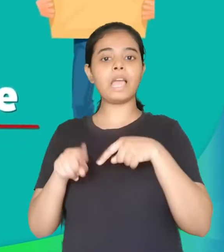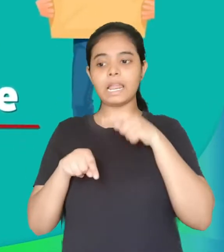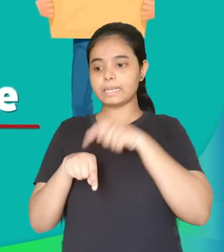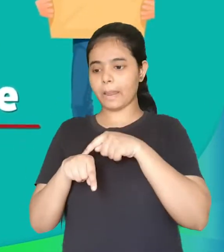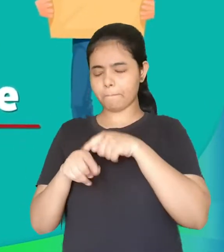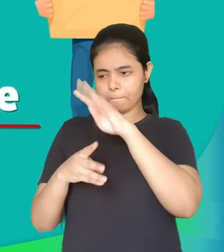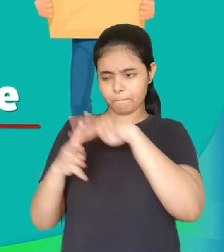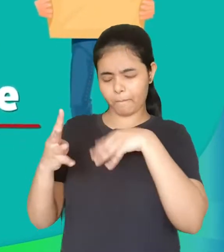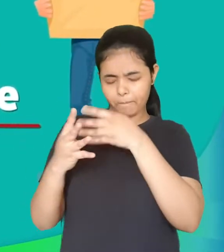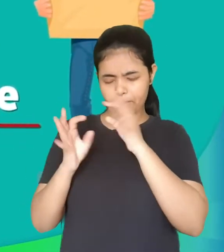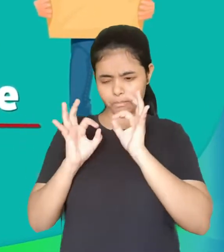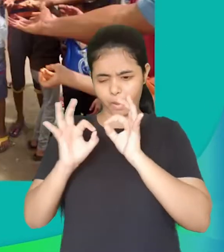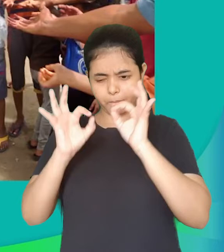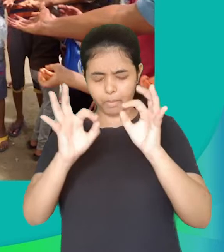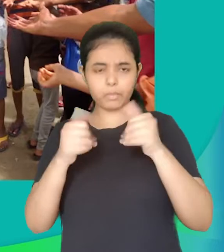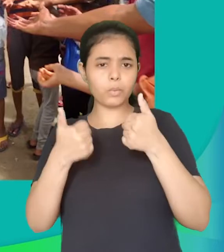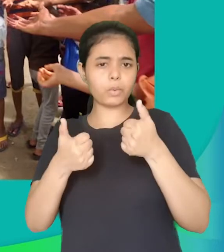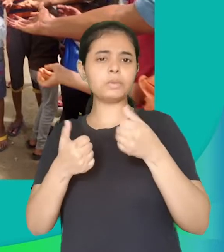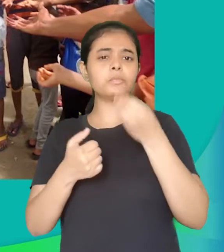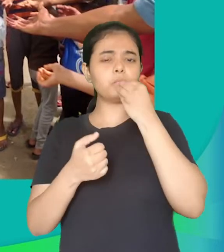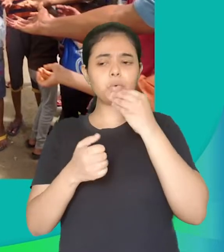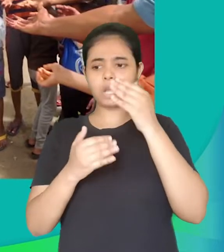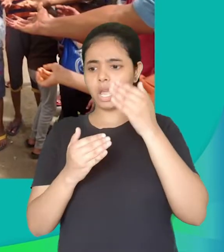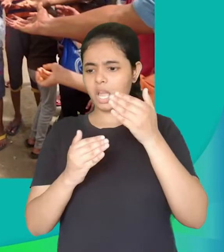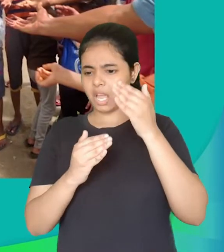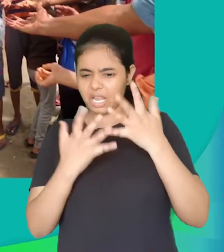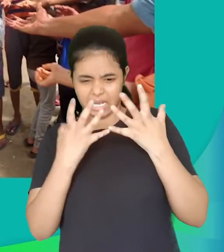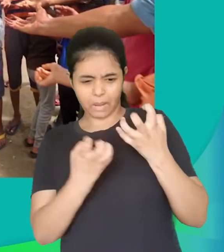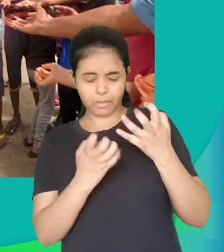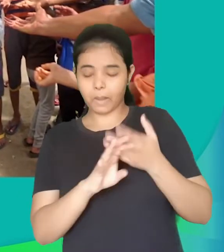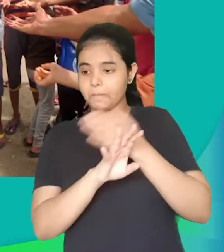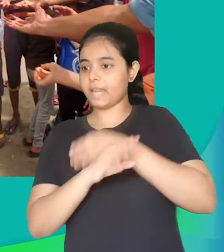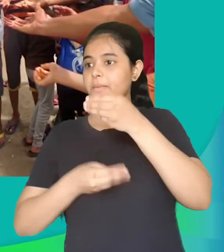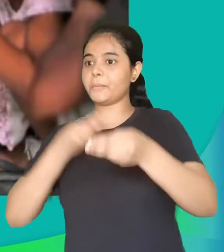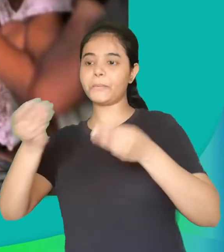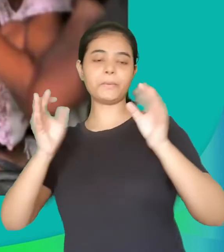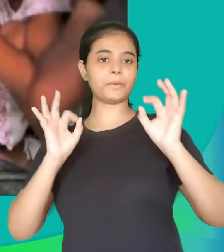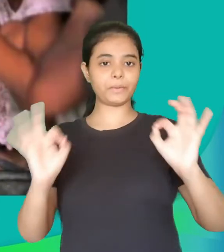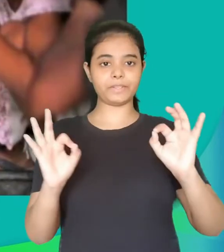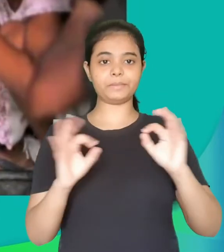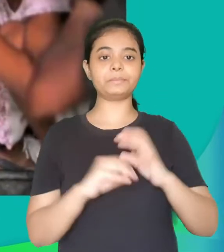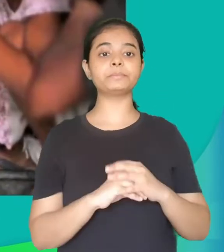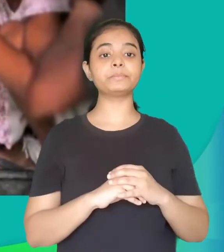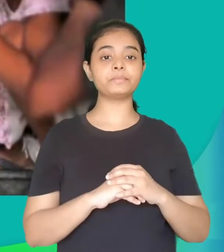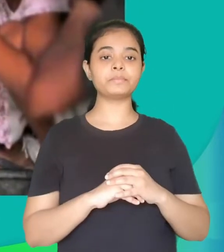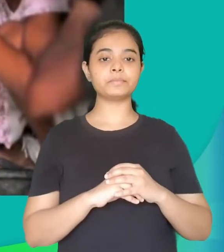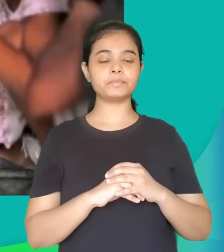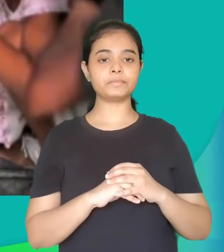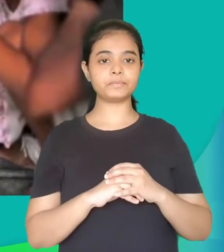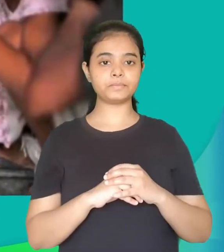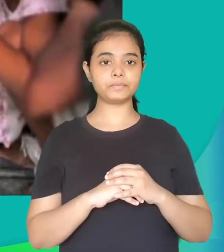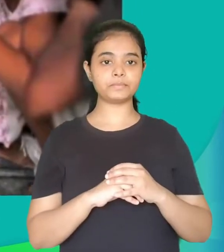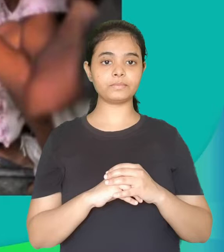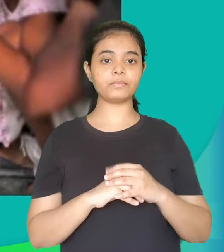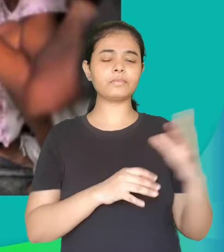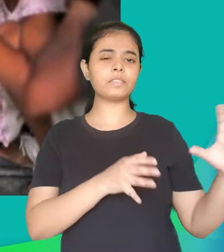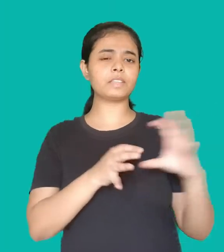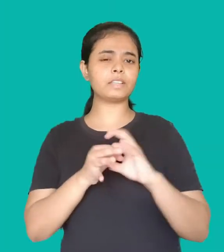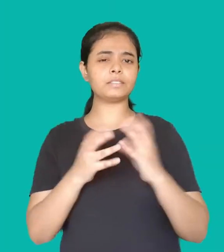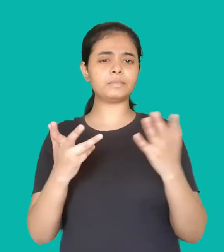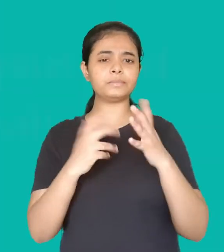organization so as to ensure a timely distribution and consumption of the food within its shelf